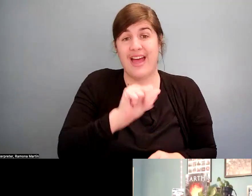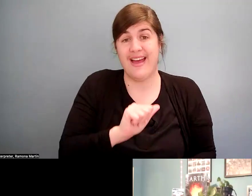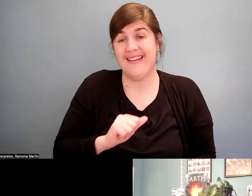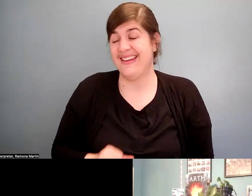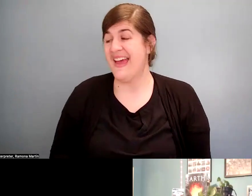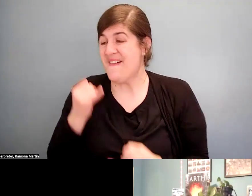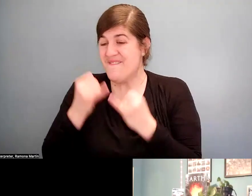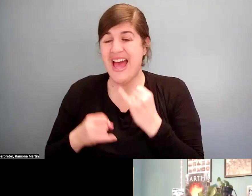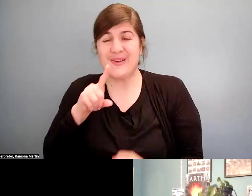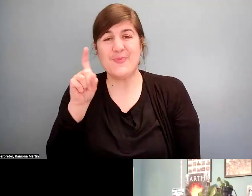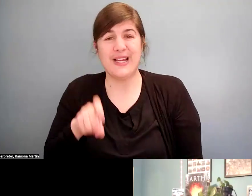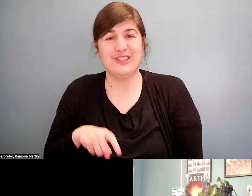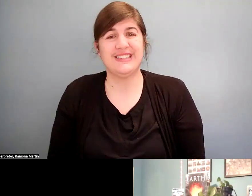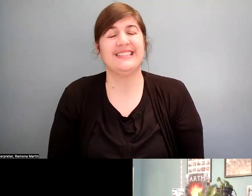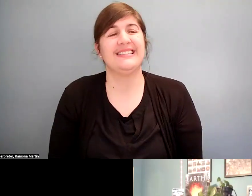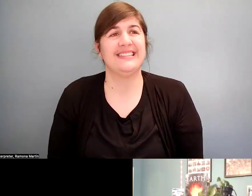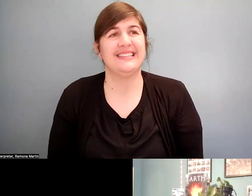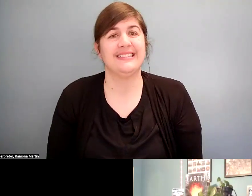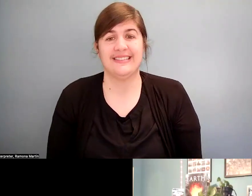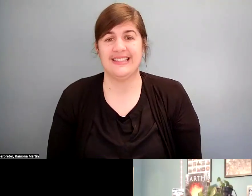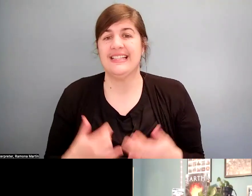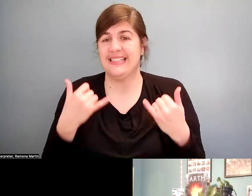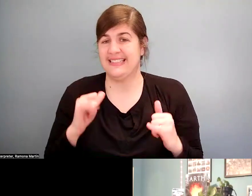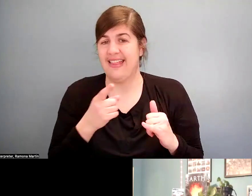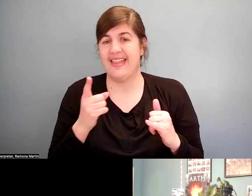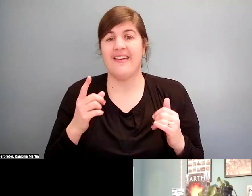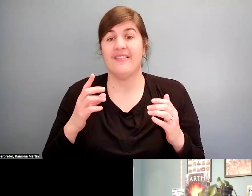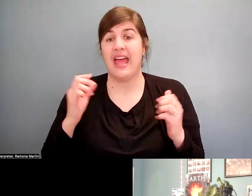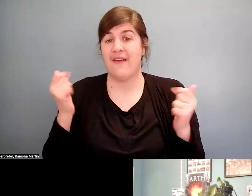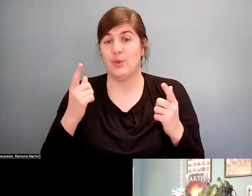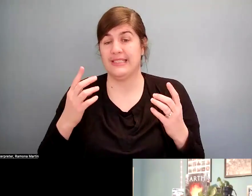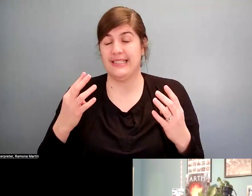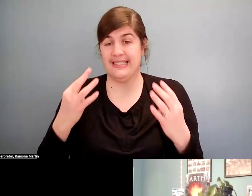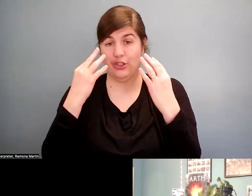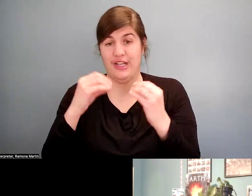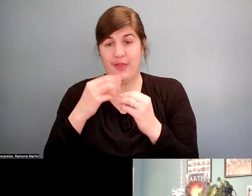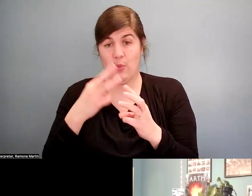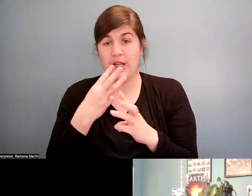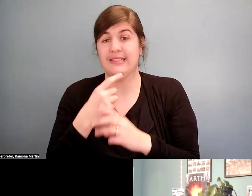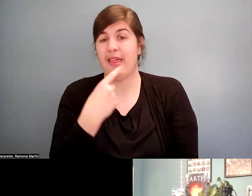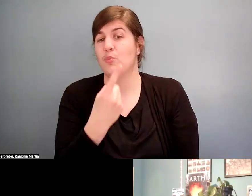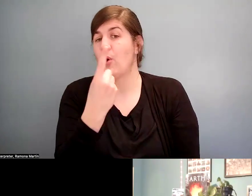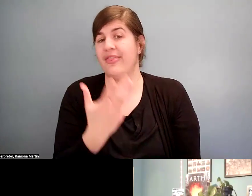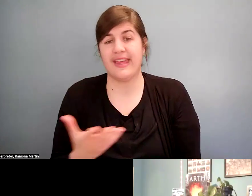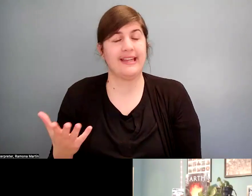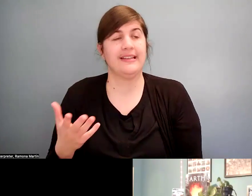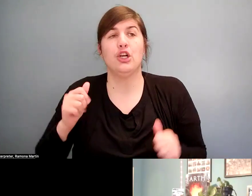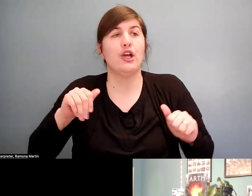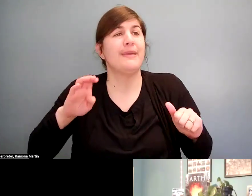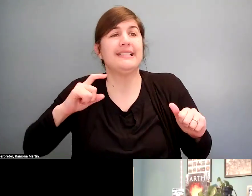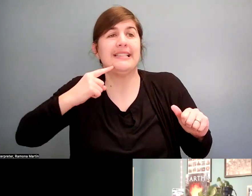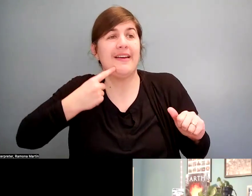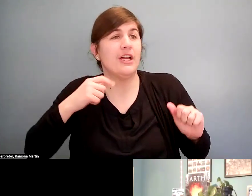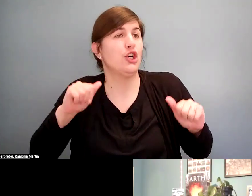final question. You still have everybody's attention in the world. You can tell them one thing about anything. This could be significant, it could